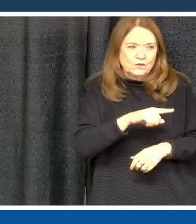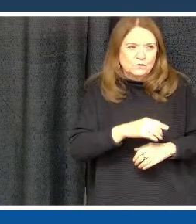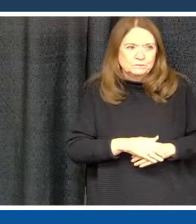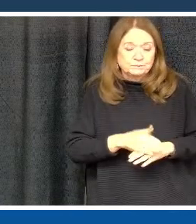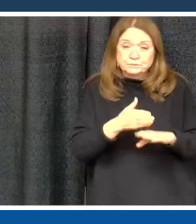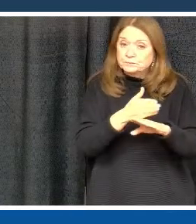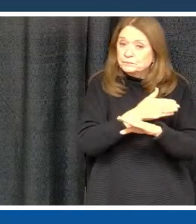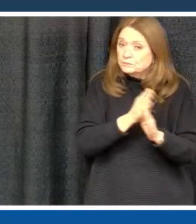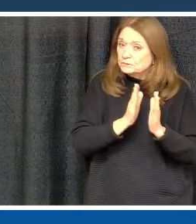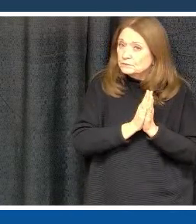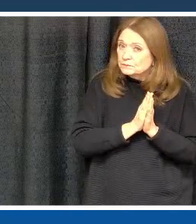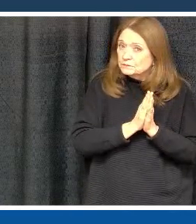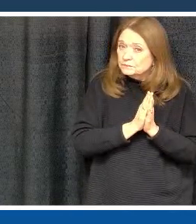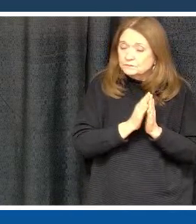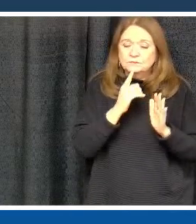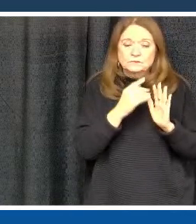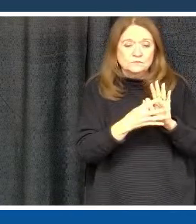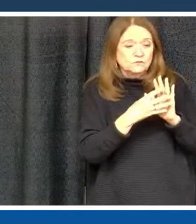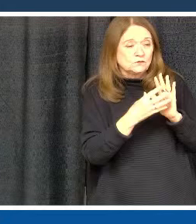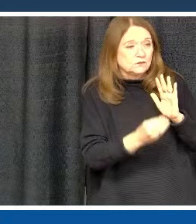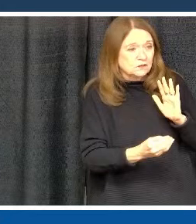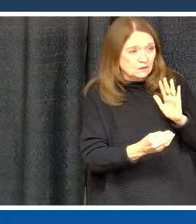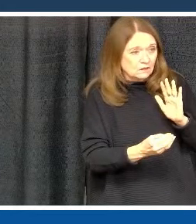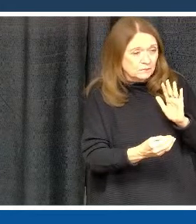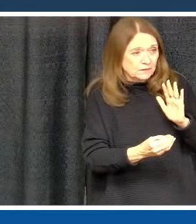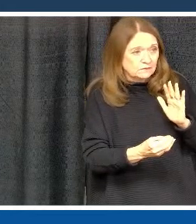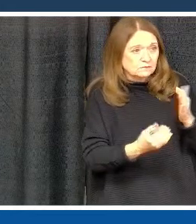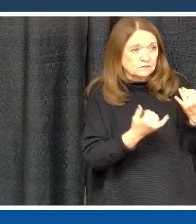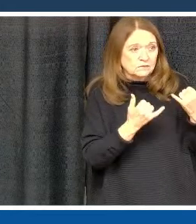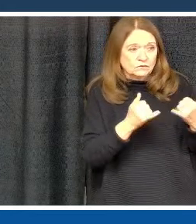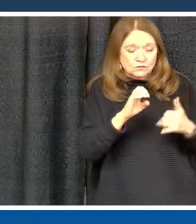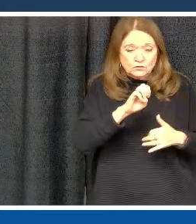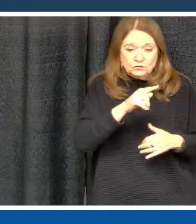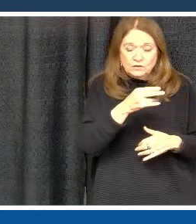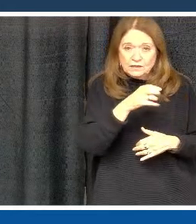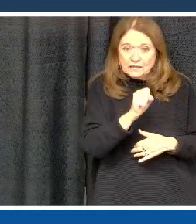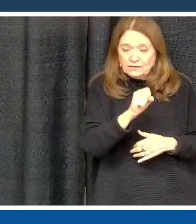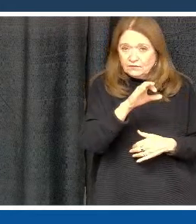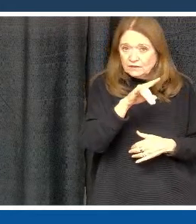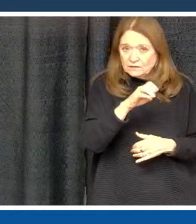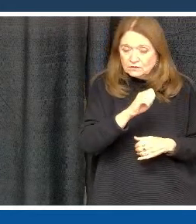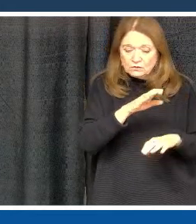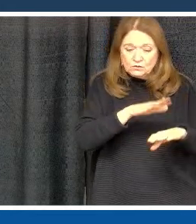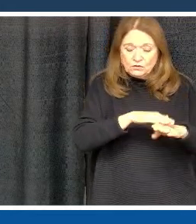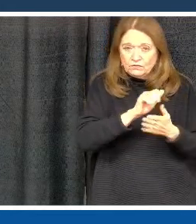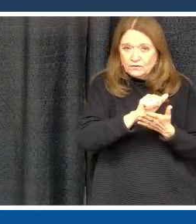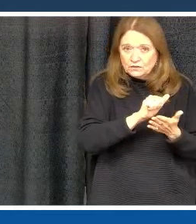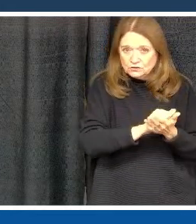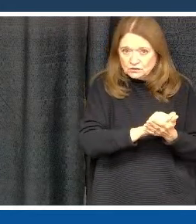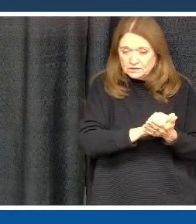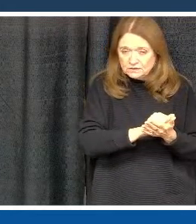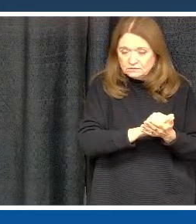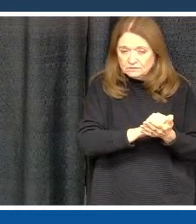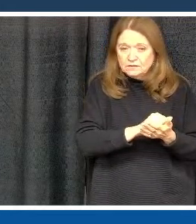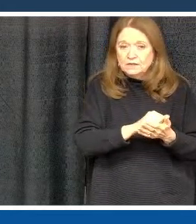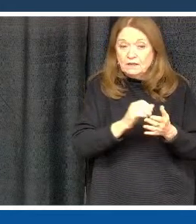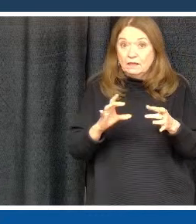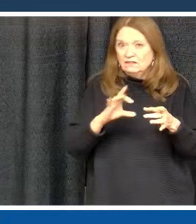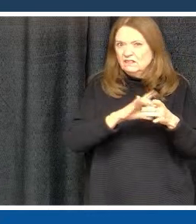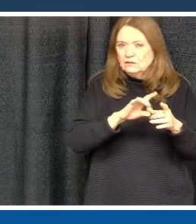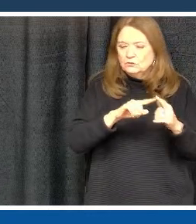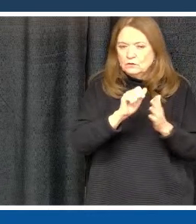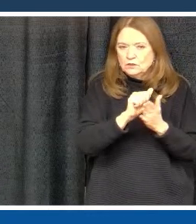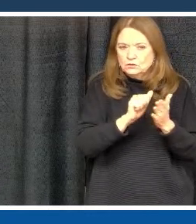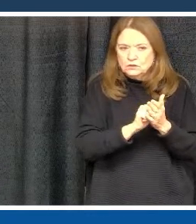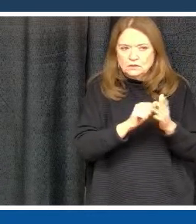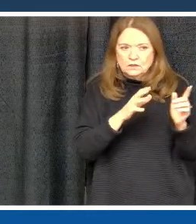anybody asks, there is a copy of the red line version of the current ethics code in the agenda, or linked in the agenda, and Ms. Canfield,